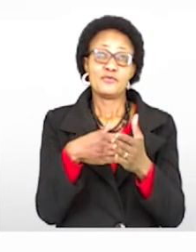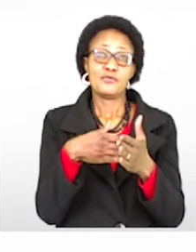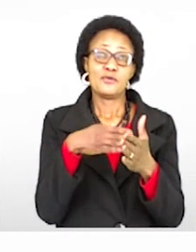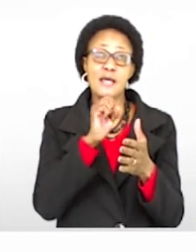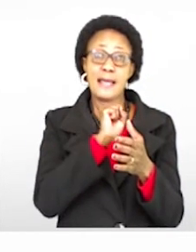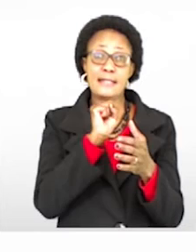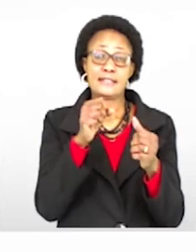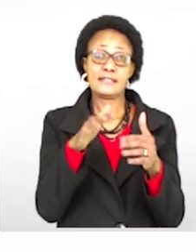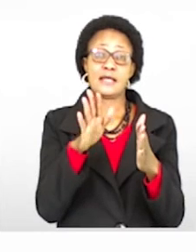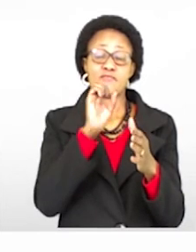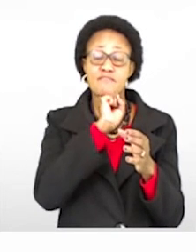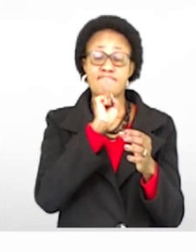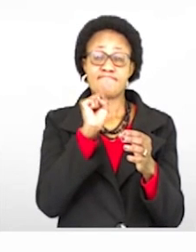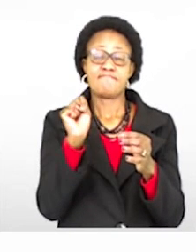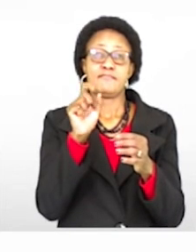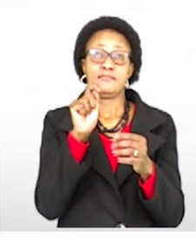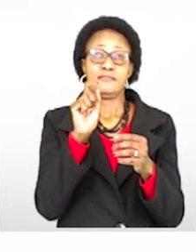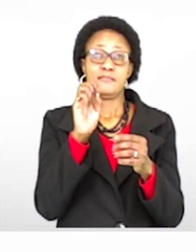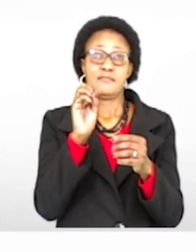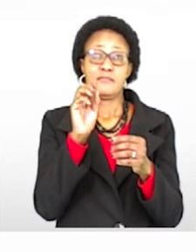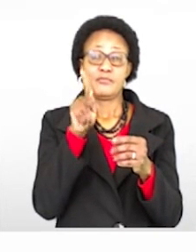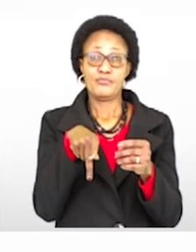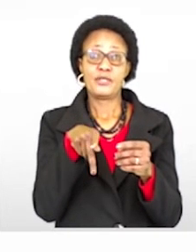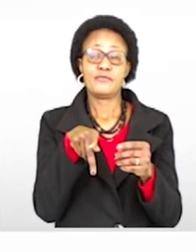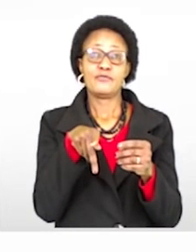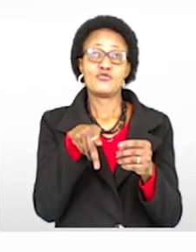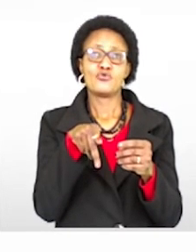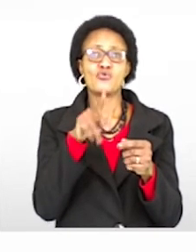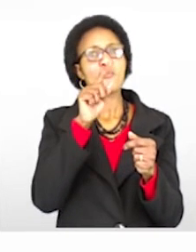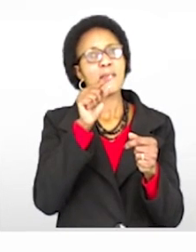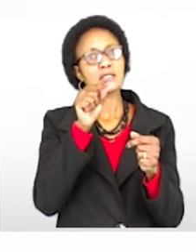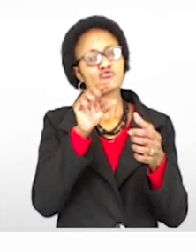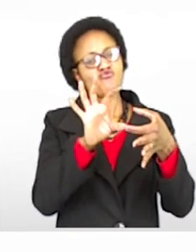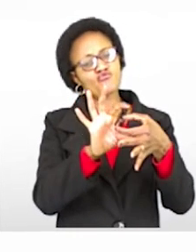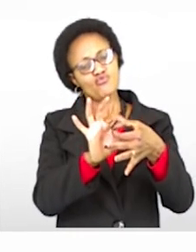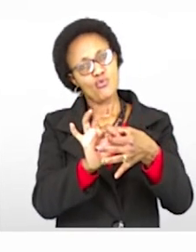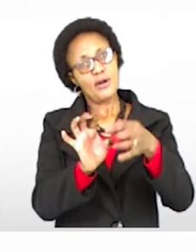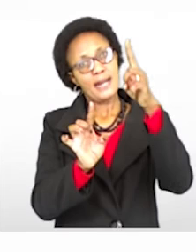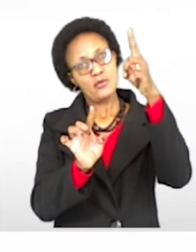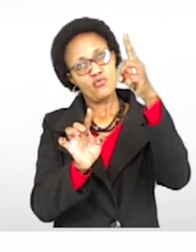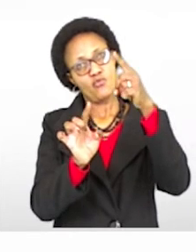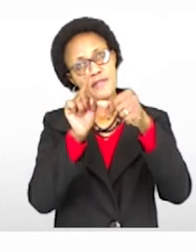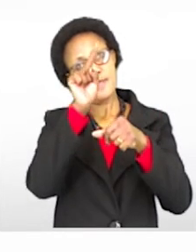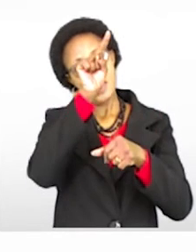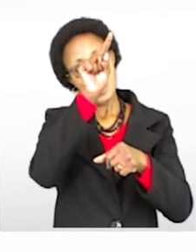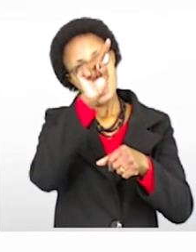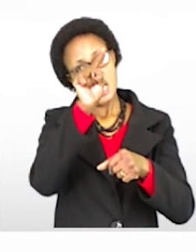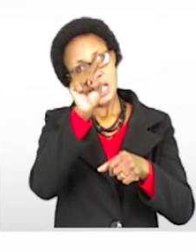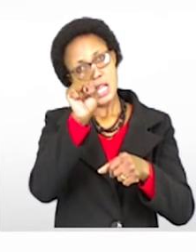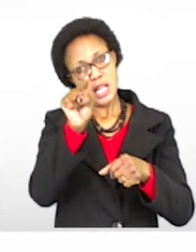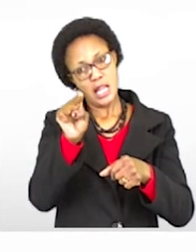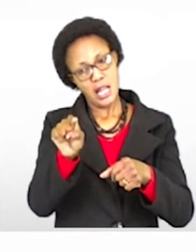letter S. And I want you to please draw a line to connect the first stop sign you see to